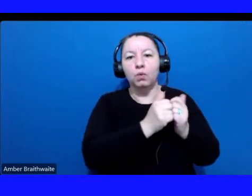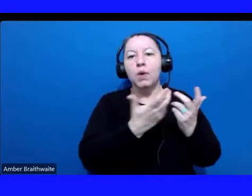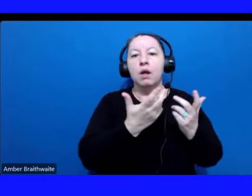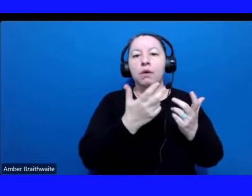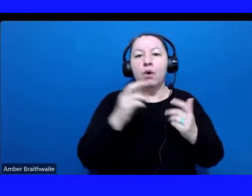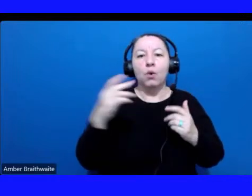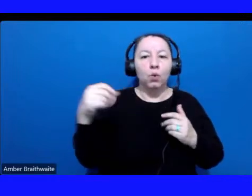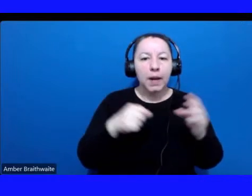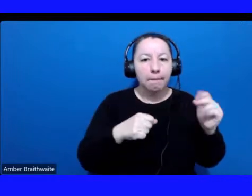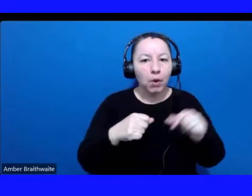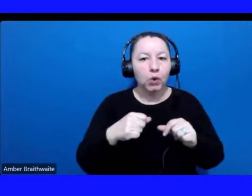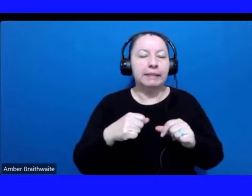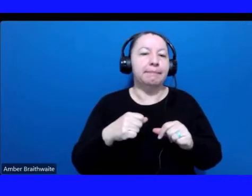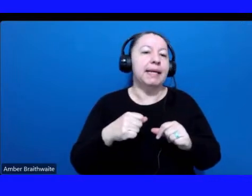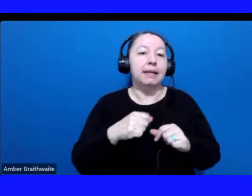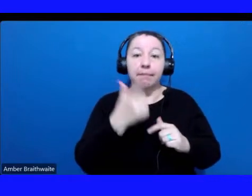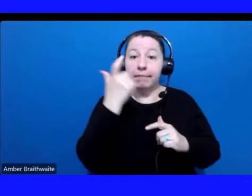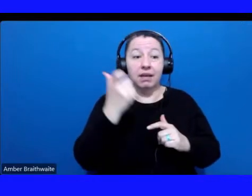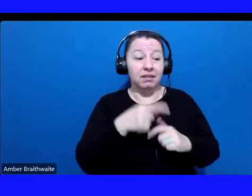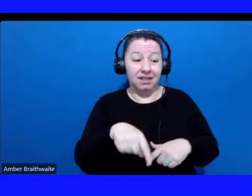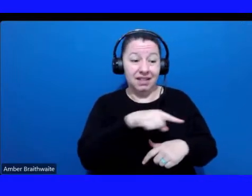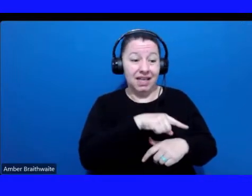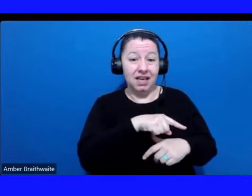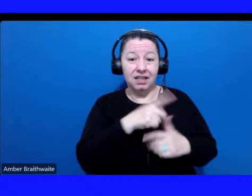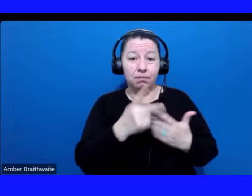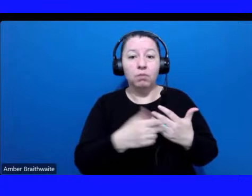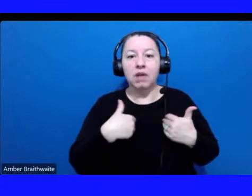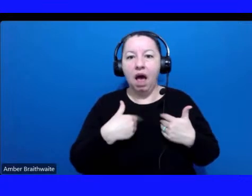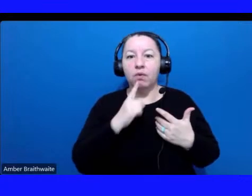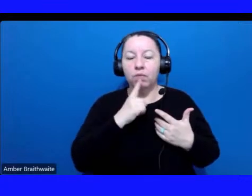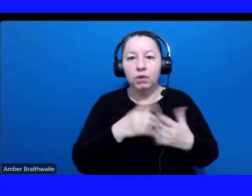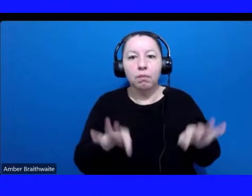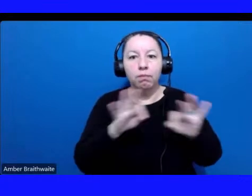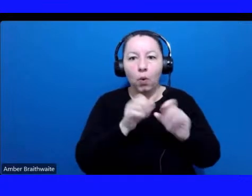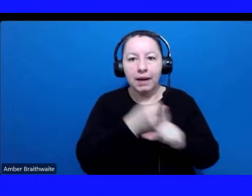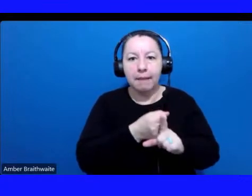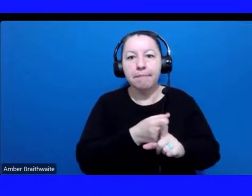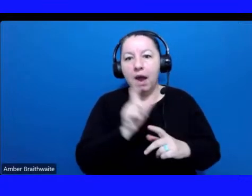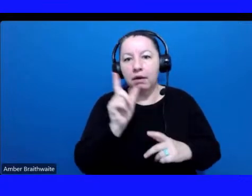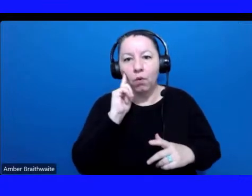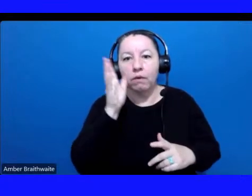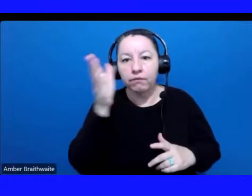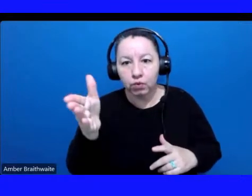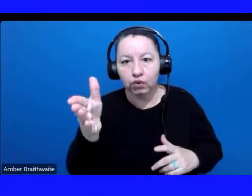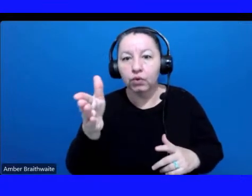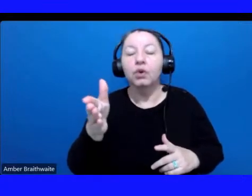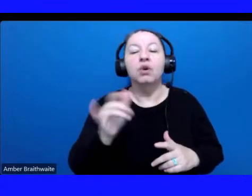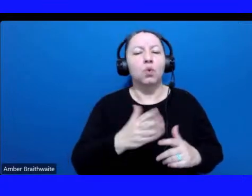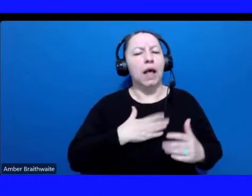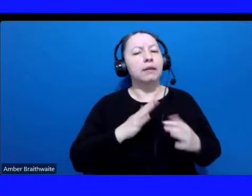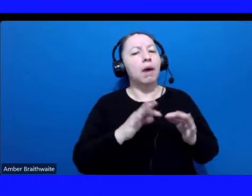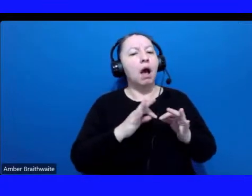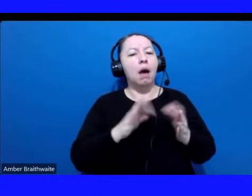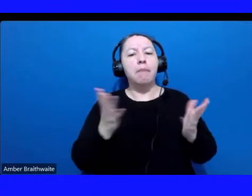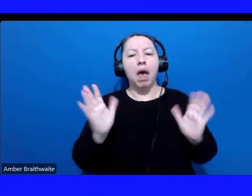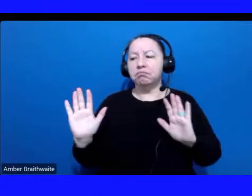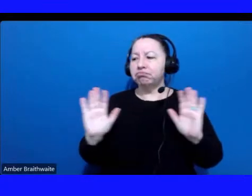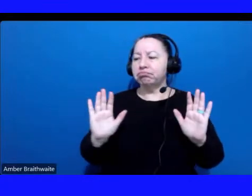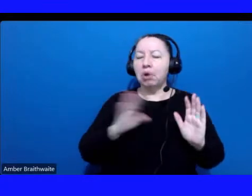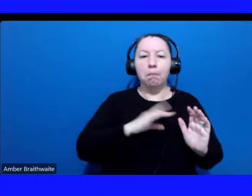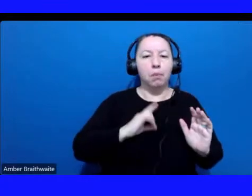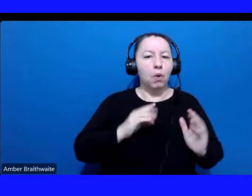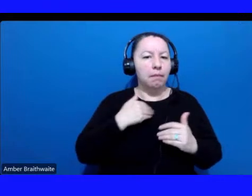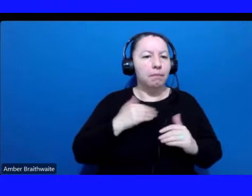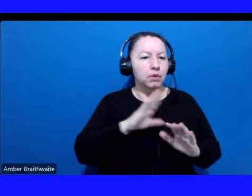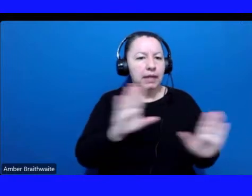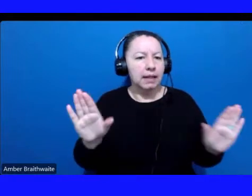for them. And you have been thinking about all these elements and how to look at high-risk populations, simulation, and so on. And I see it at many meetings